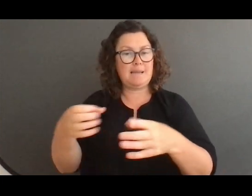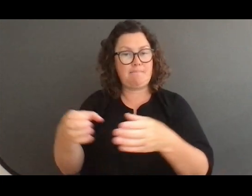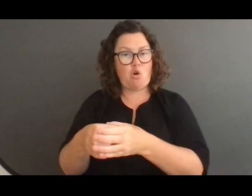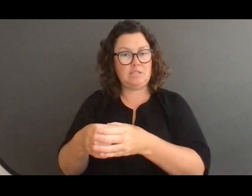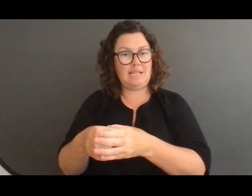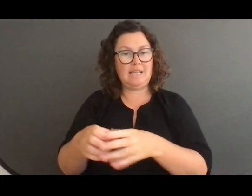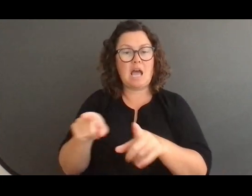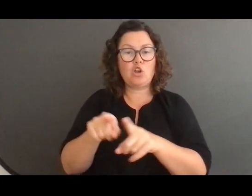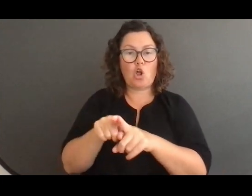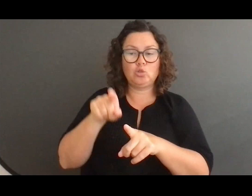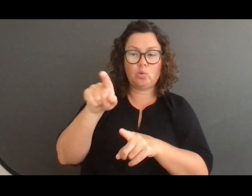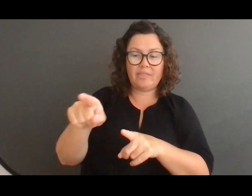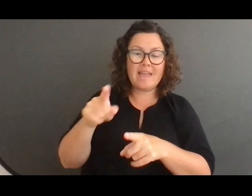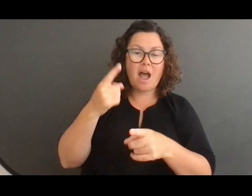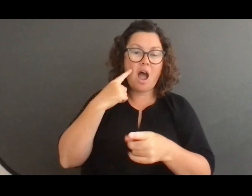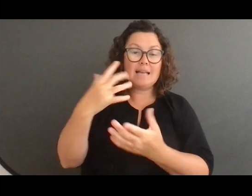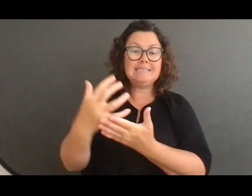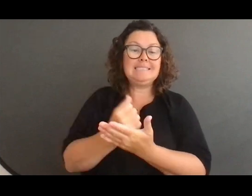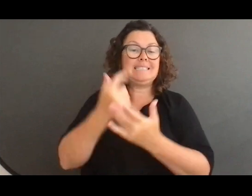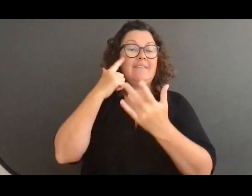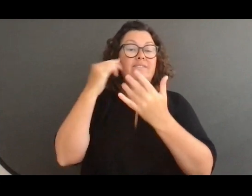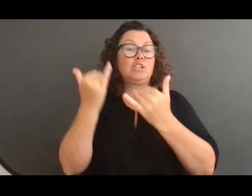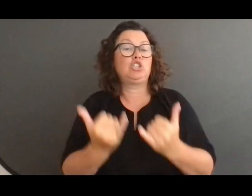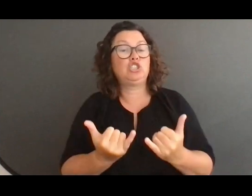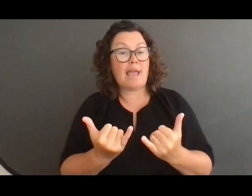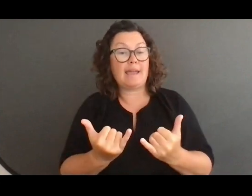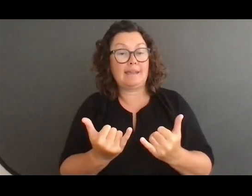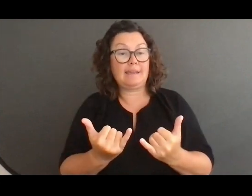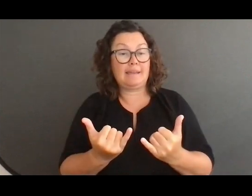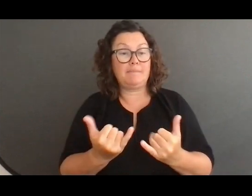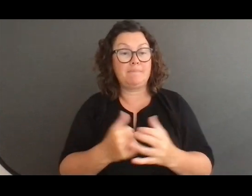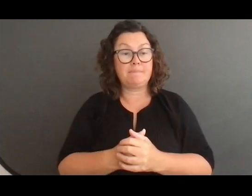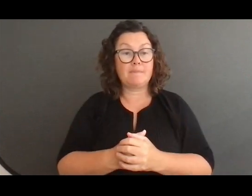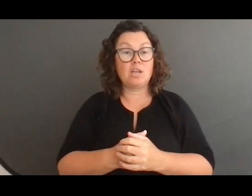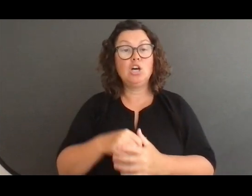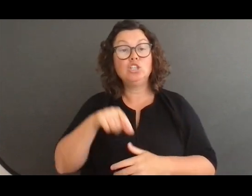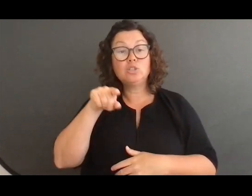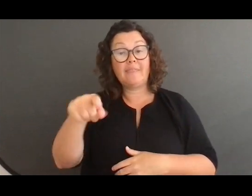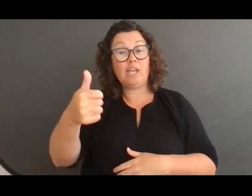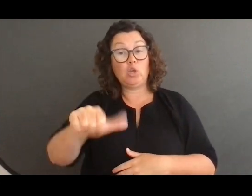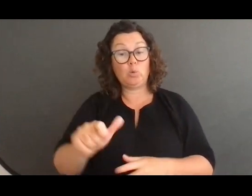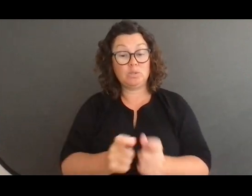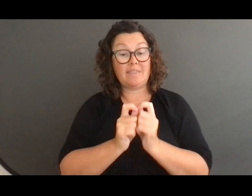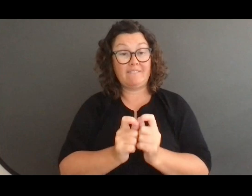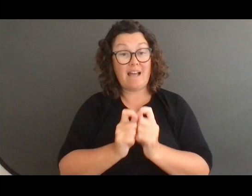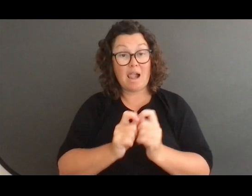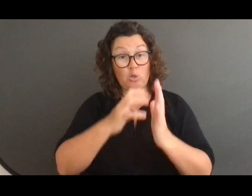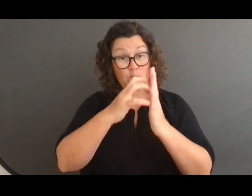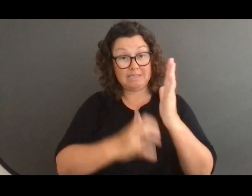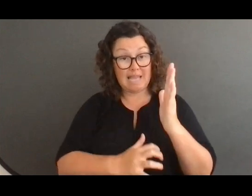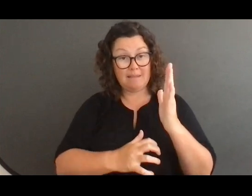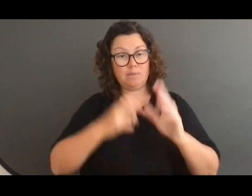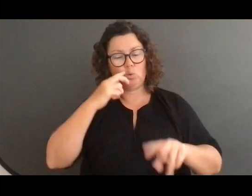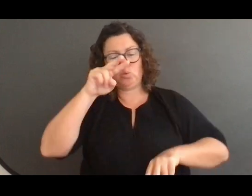and representational politics, including the application of the value statement that you can see on the screen and hopefully read. So you